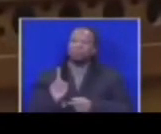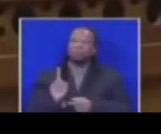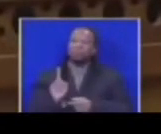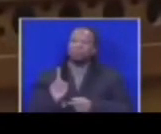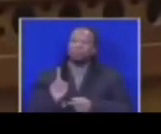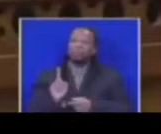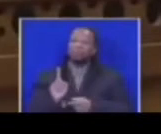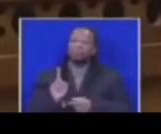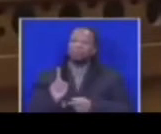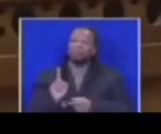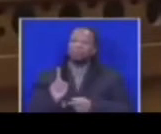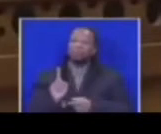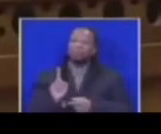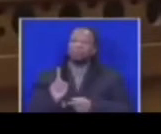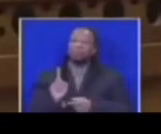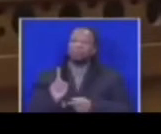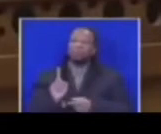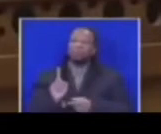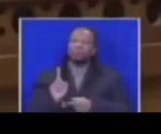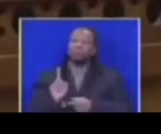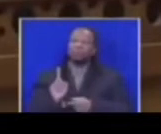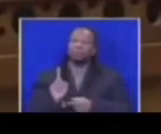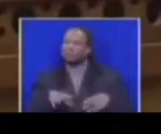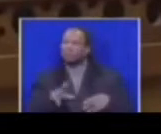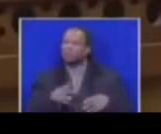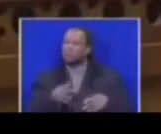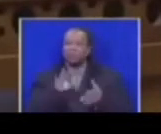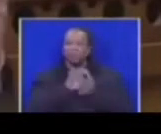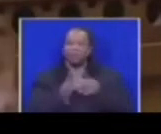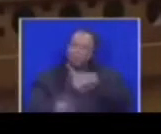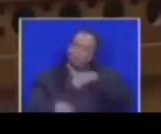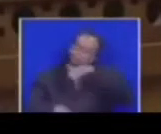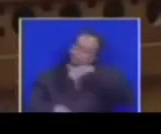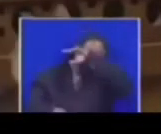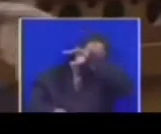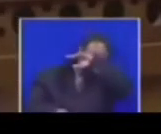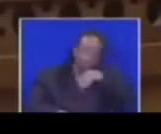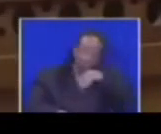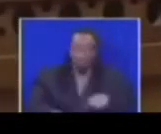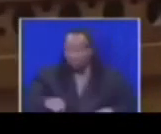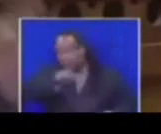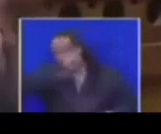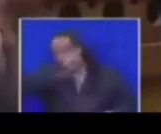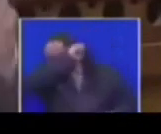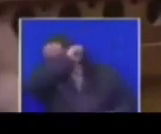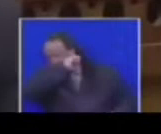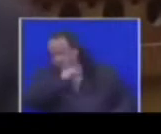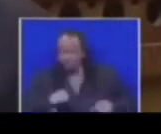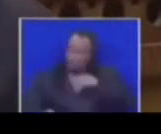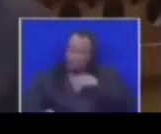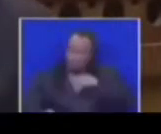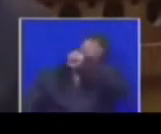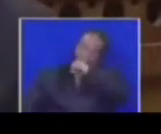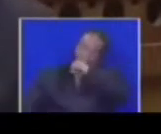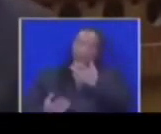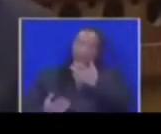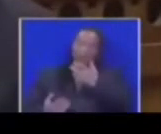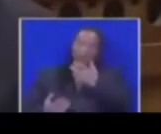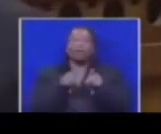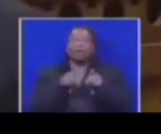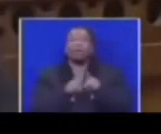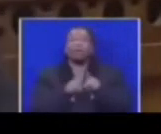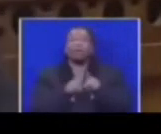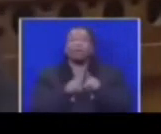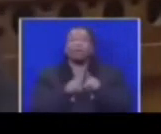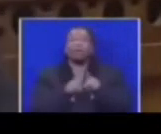election with his face in his armpit like this, teaching voters dabbing. Well, the opposition taught you a